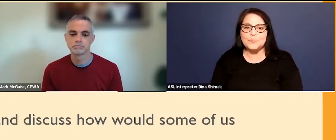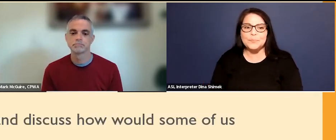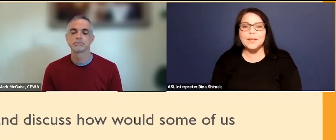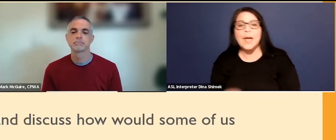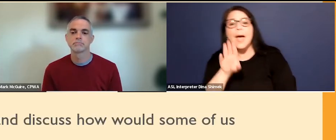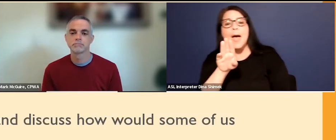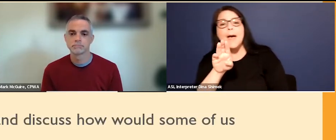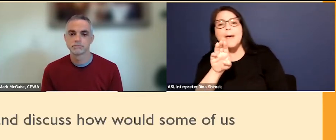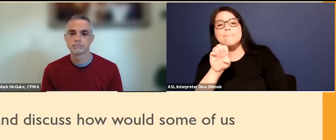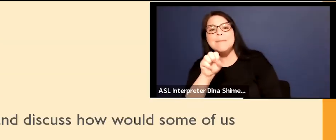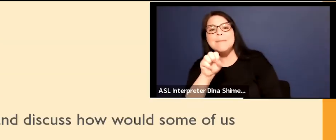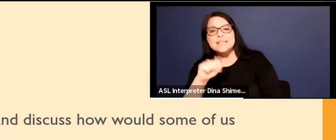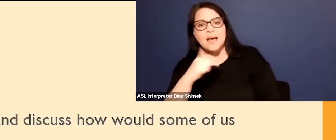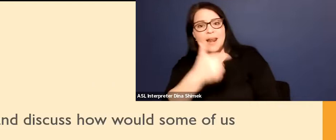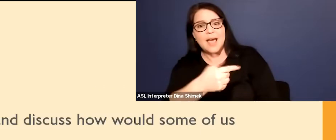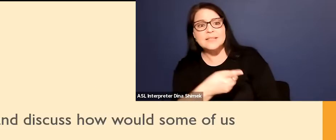Besa, you want to go next?